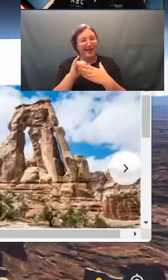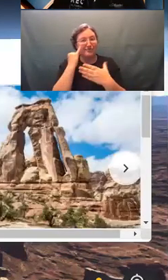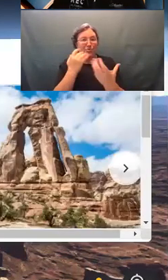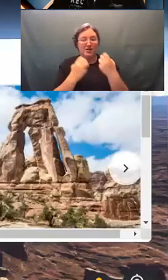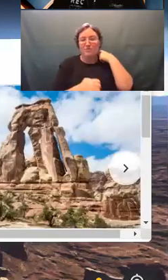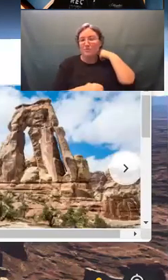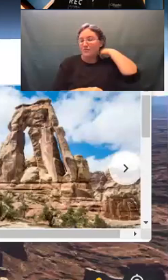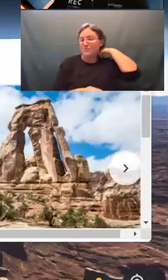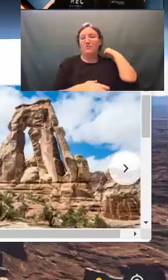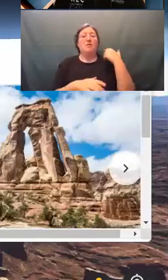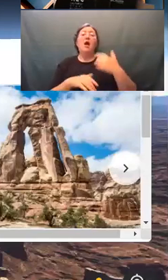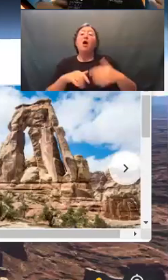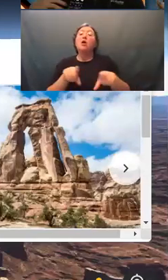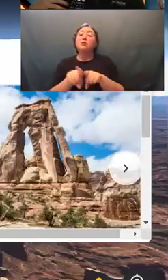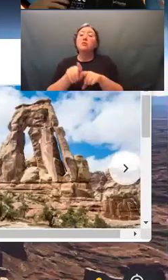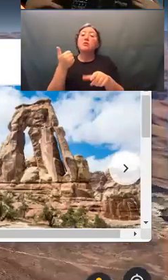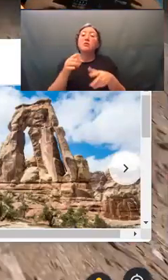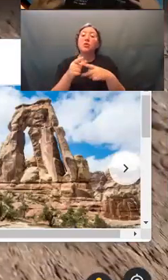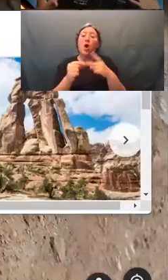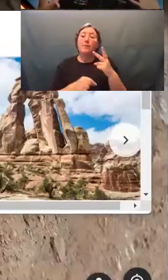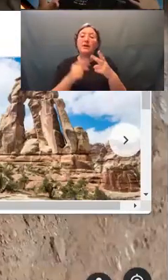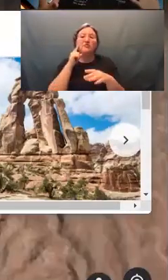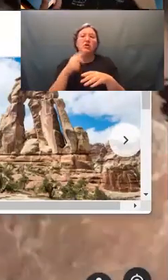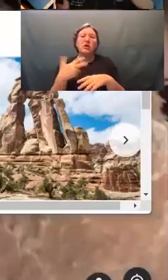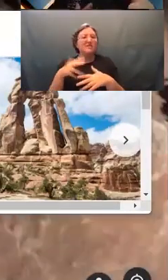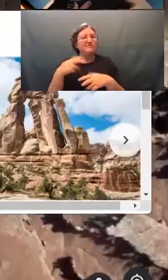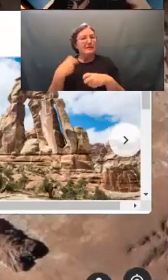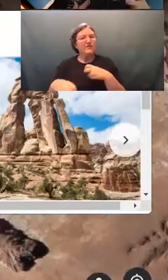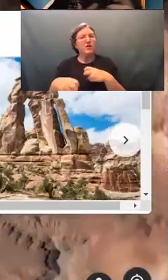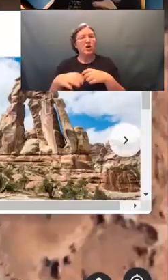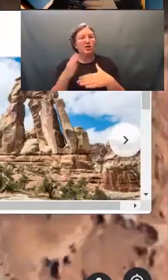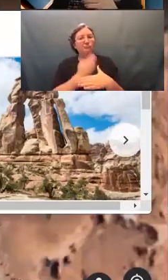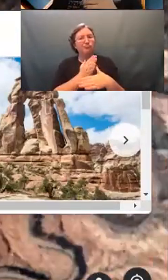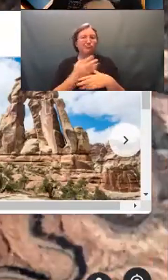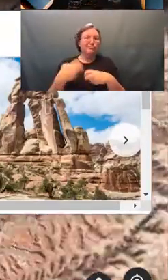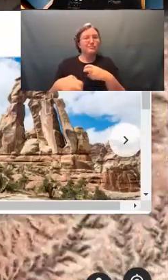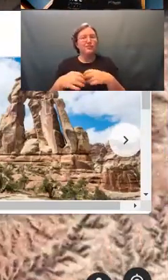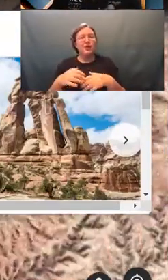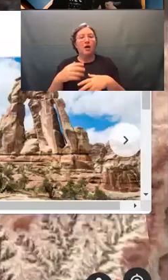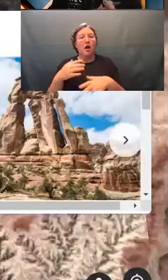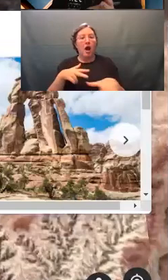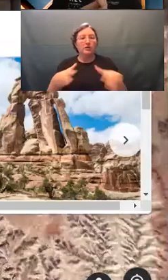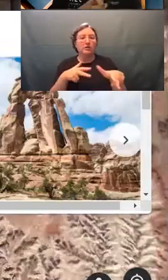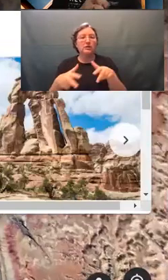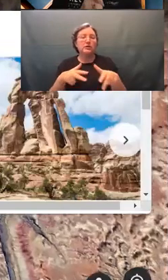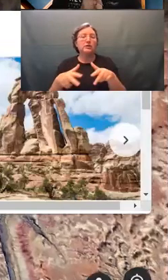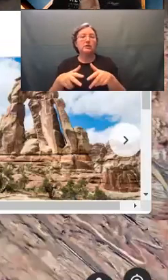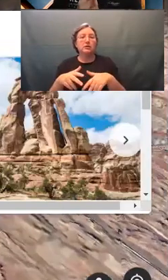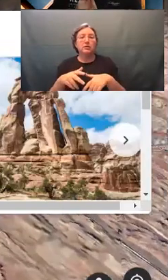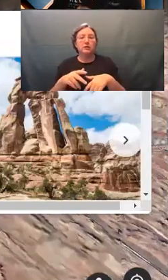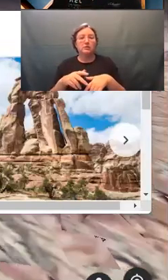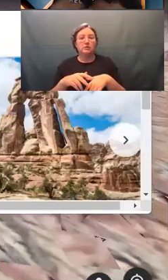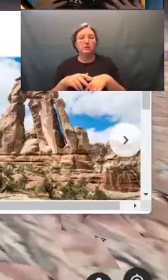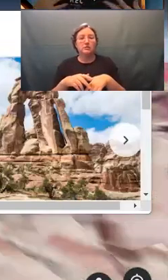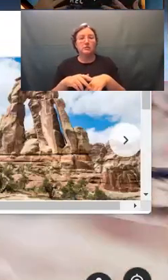Another hike, if you're looking for a pretty strenuous, moderate-ish hike, that really takes you into the heart of